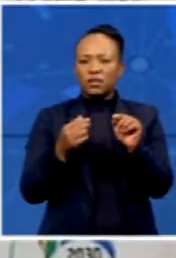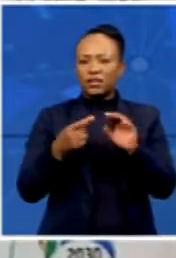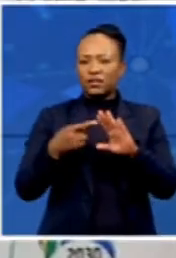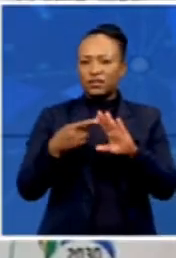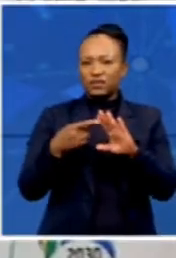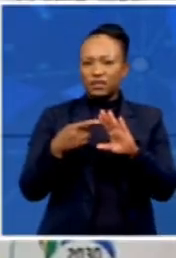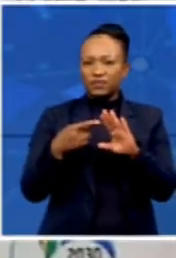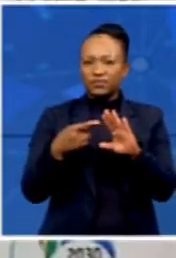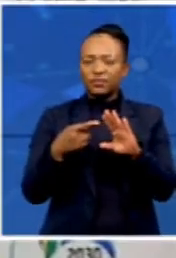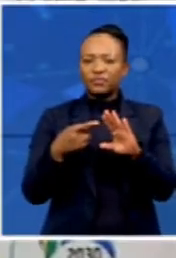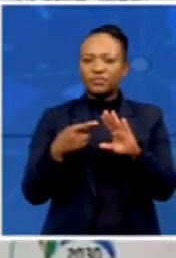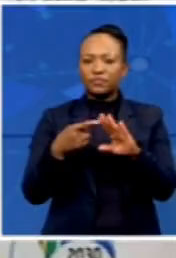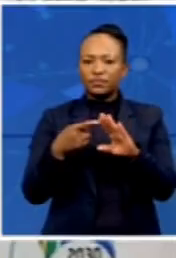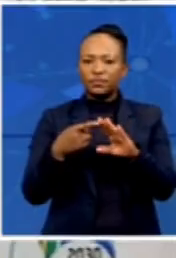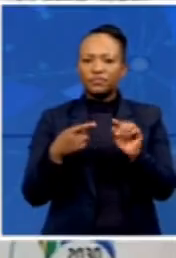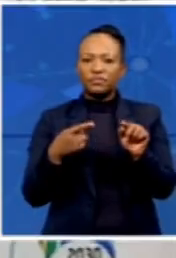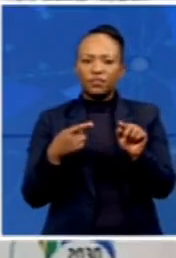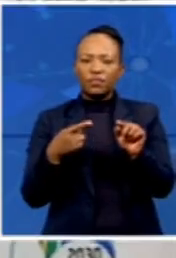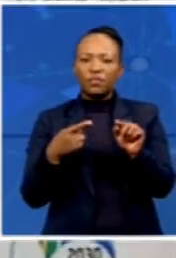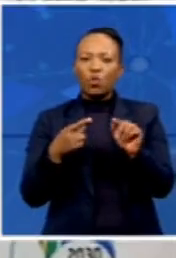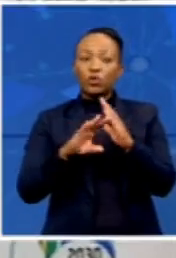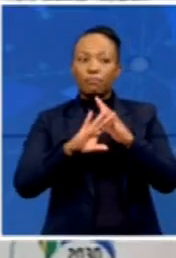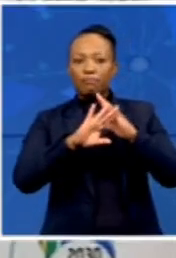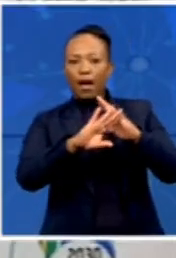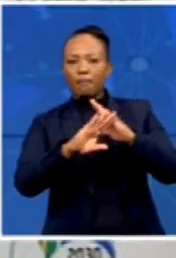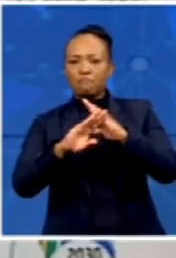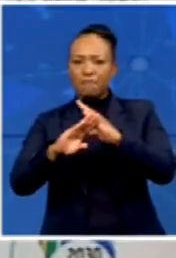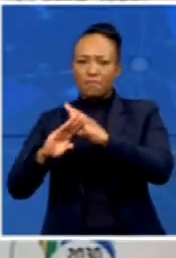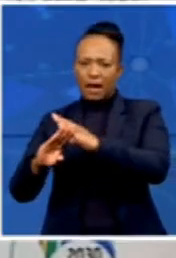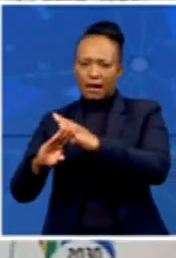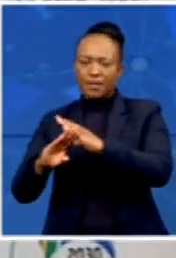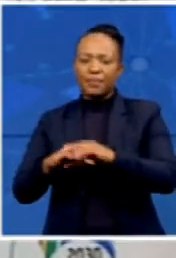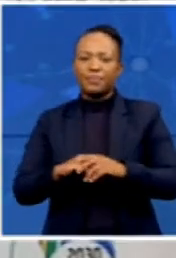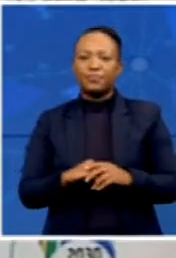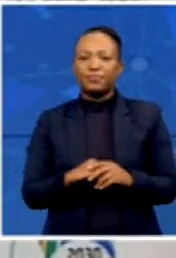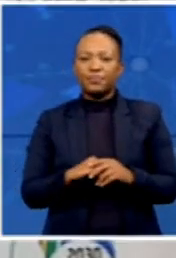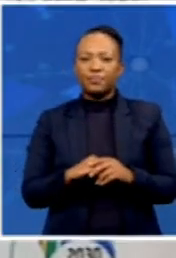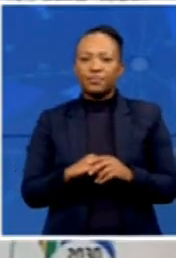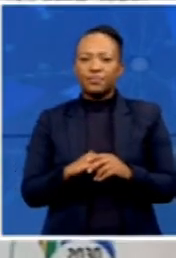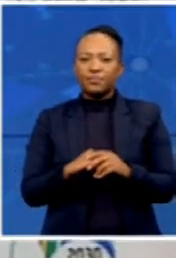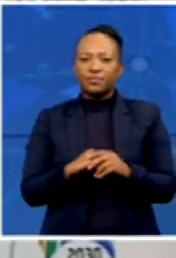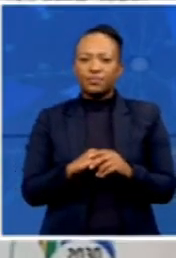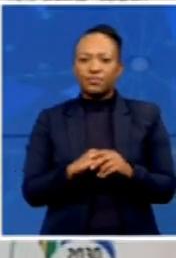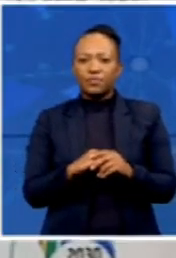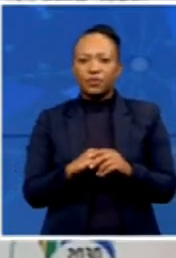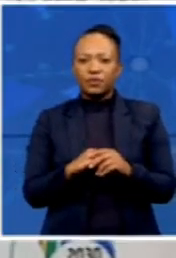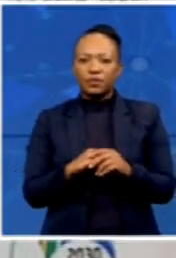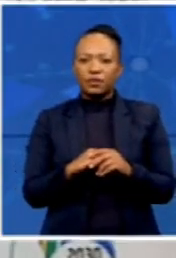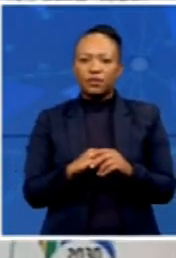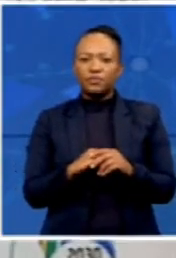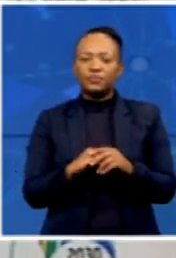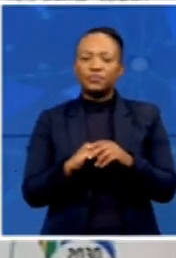prevented at all cost. And that's why I'm talking here about phase two of the Lesotho